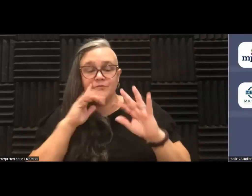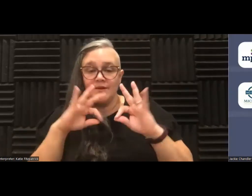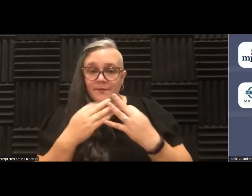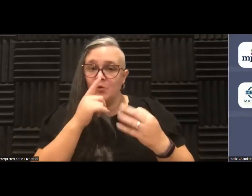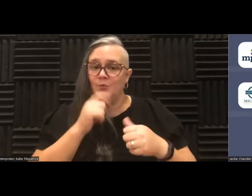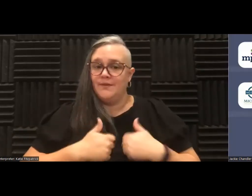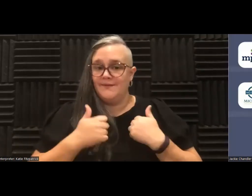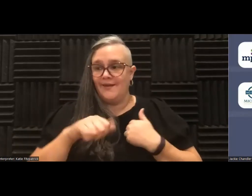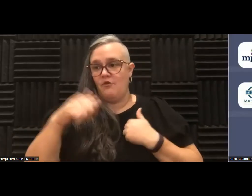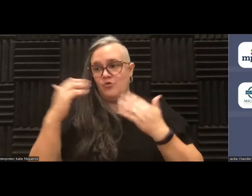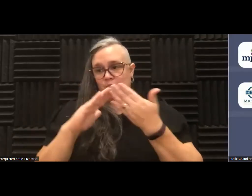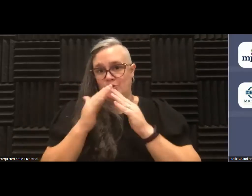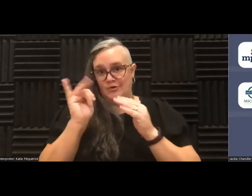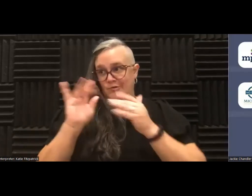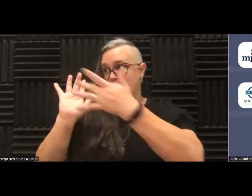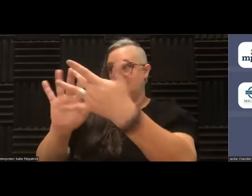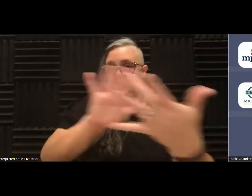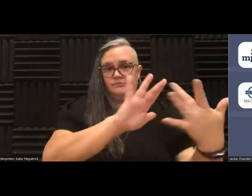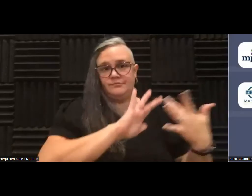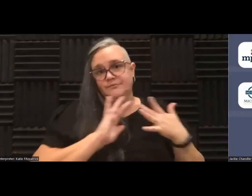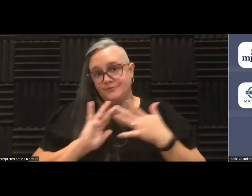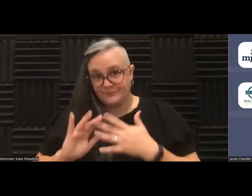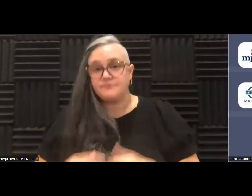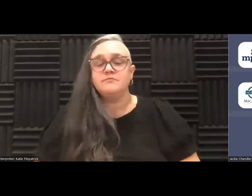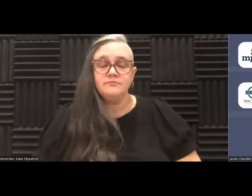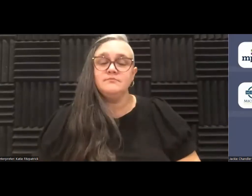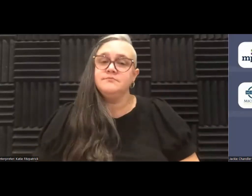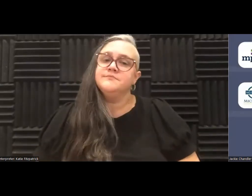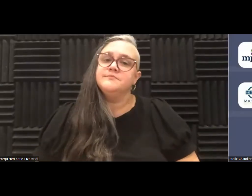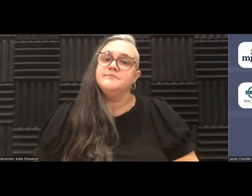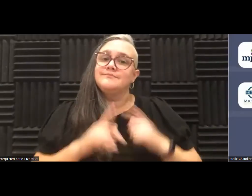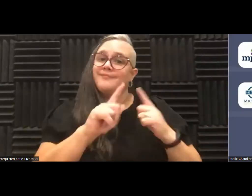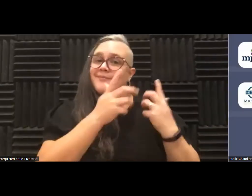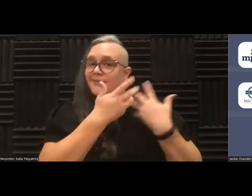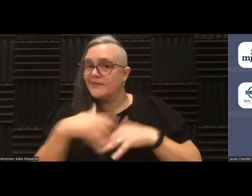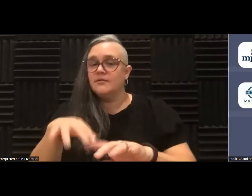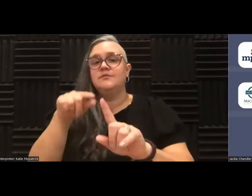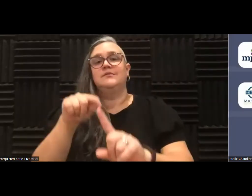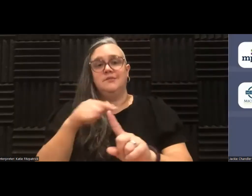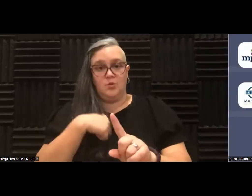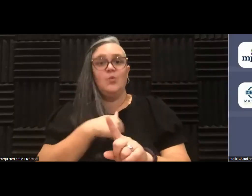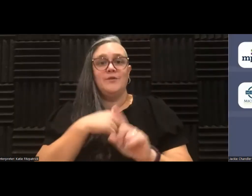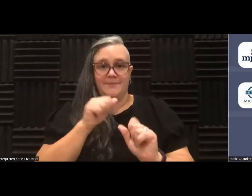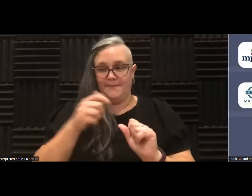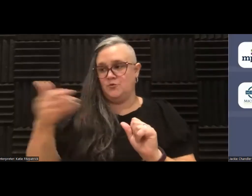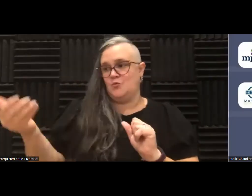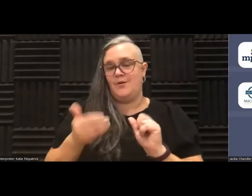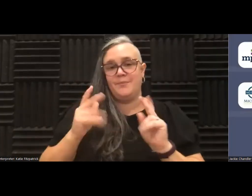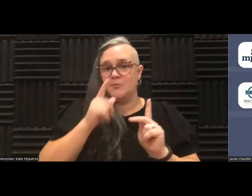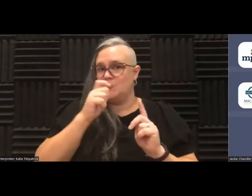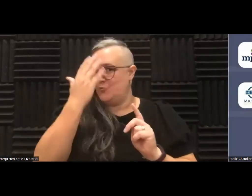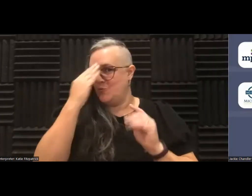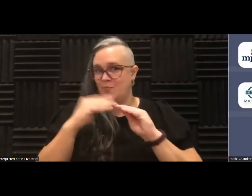communities. So, and also that just kind of goes into, yes, being able to hire bilingual team members, being able to hire team